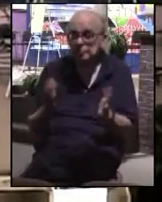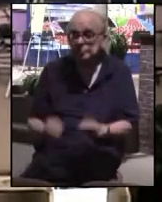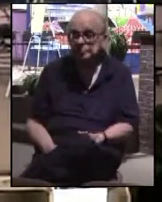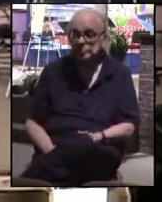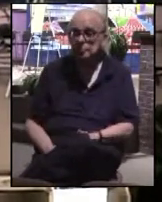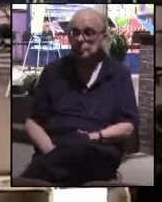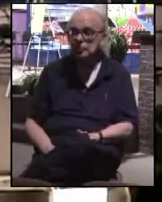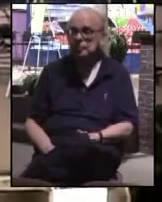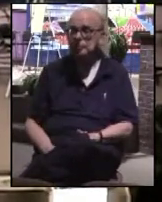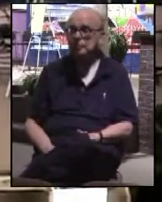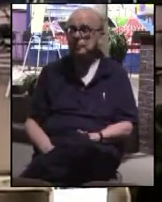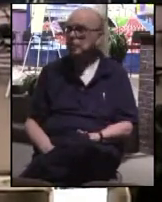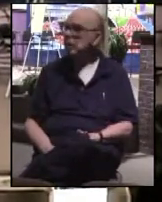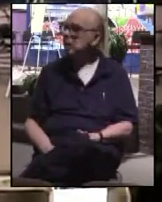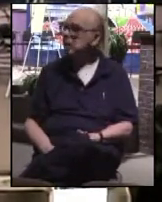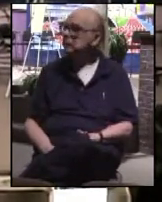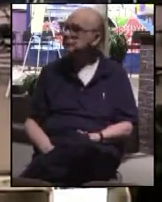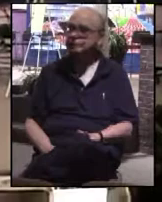Attitude.